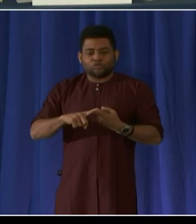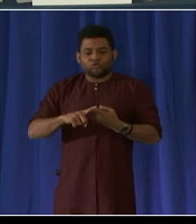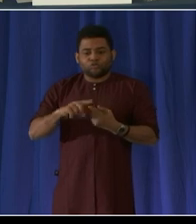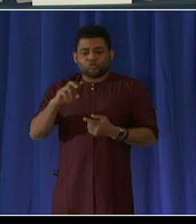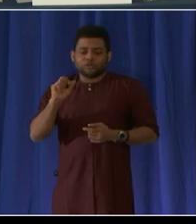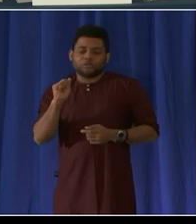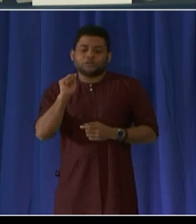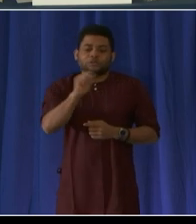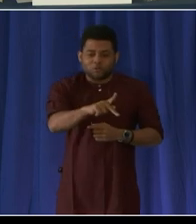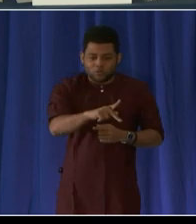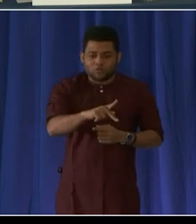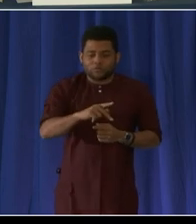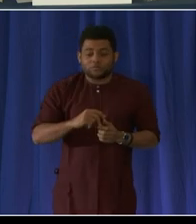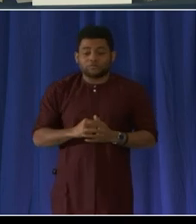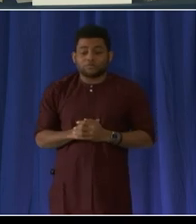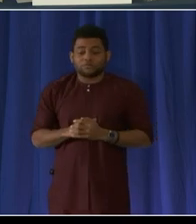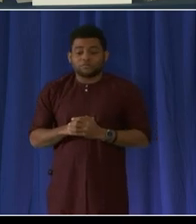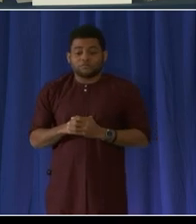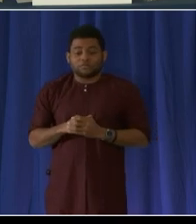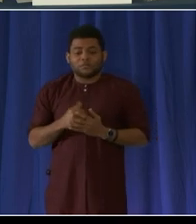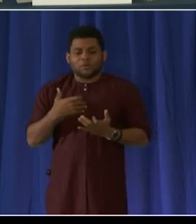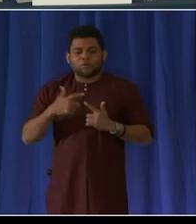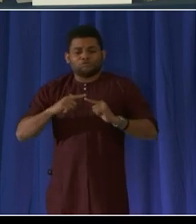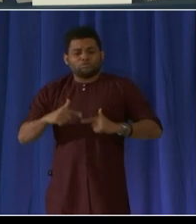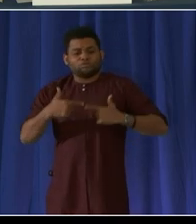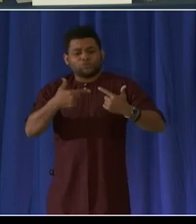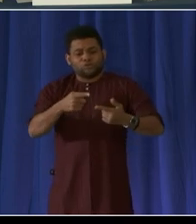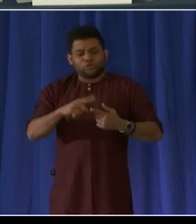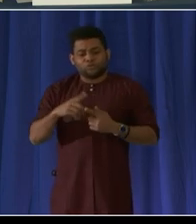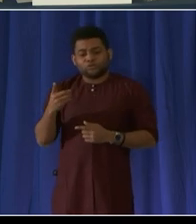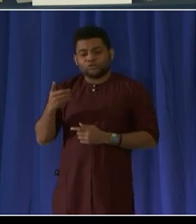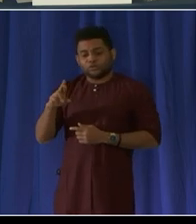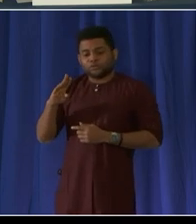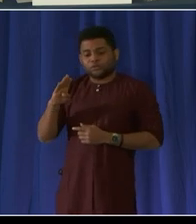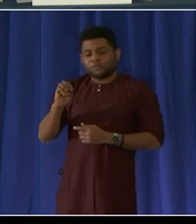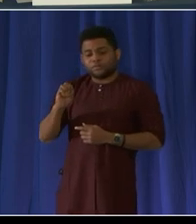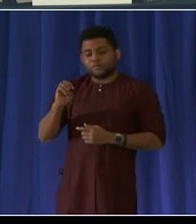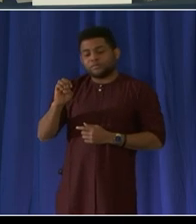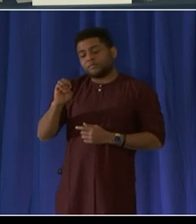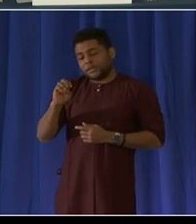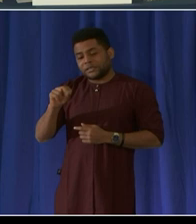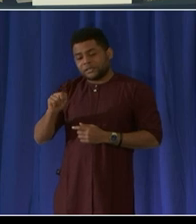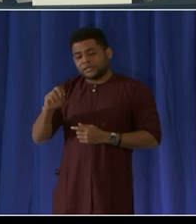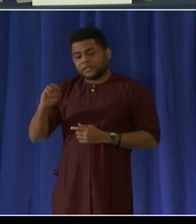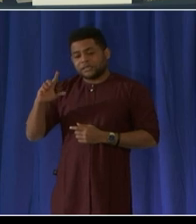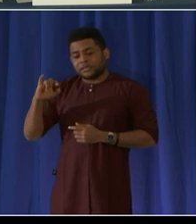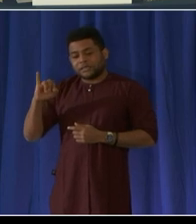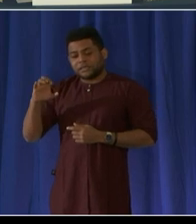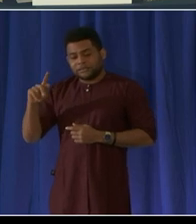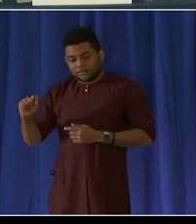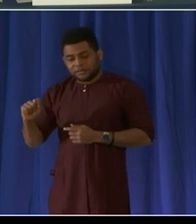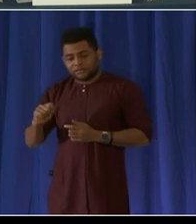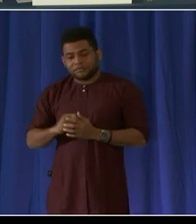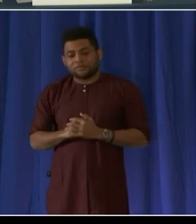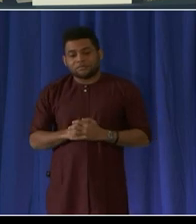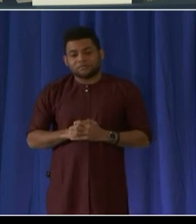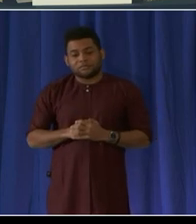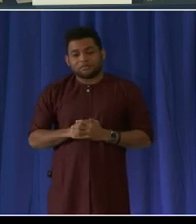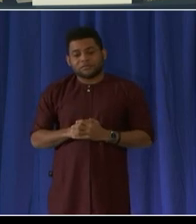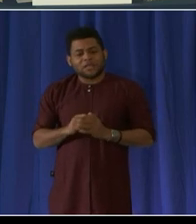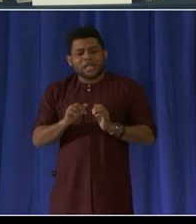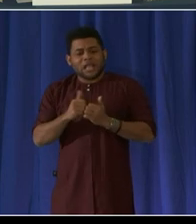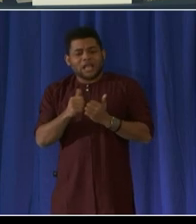and how we keep students in school, I'm going to now turn it over to Dr. Elliott, who's going to share a little bit more about how